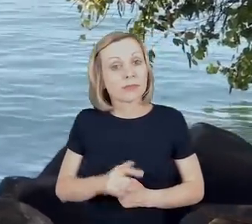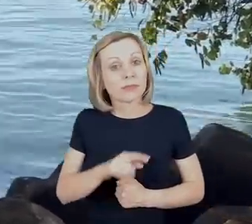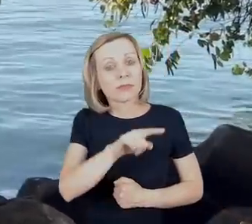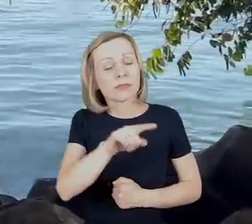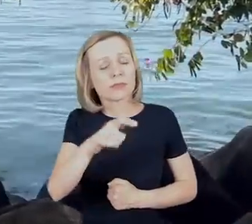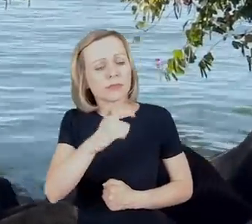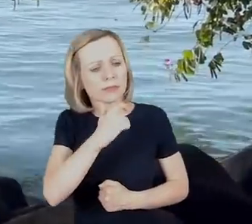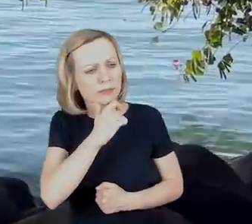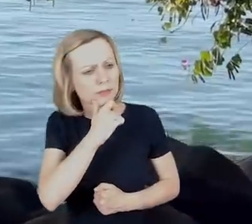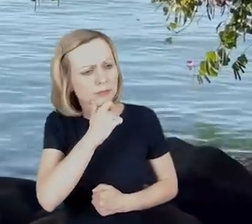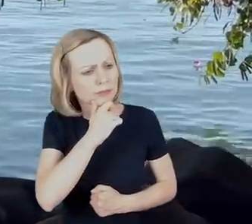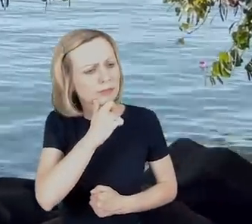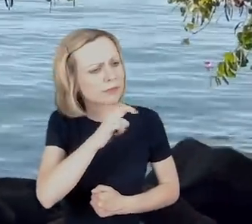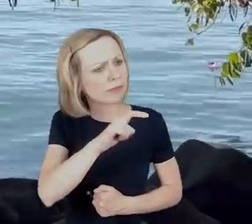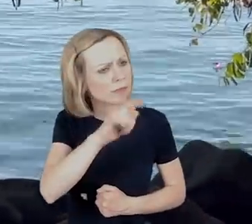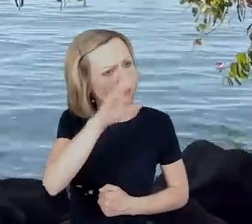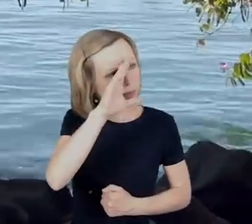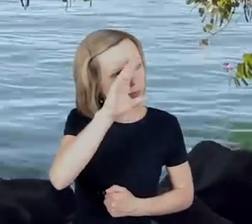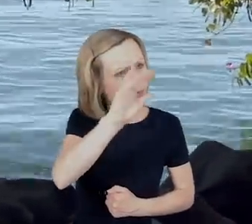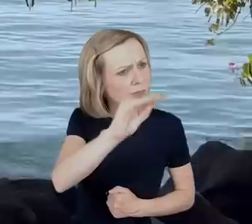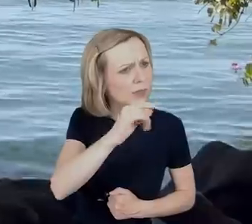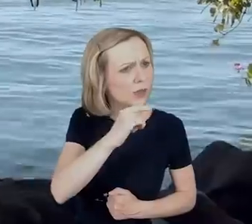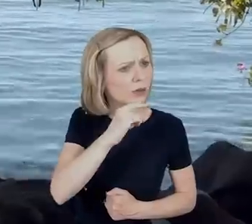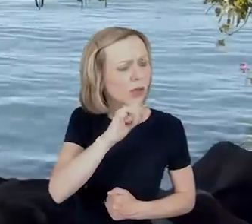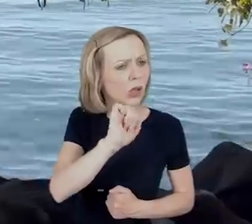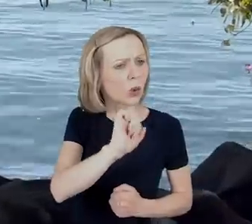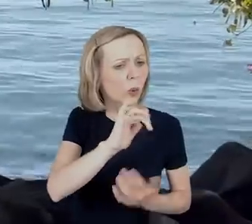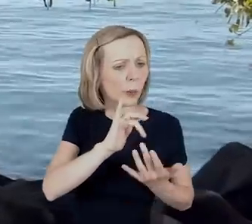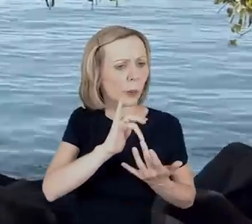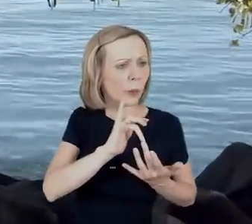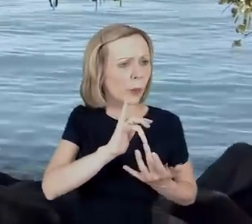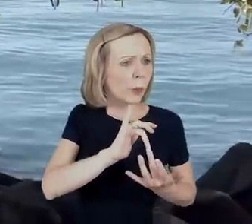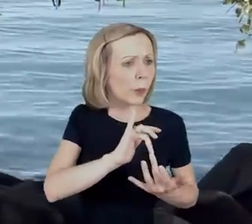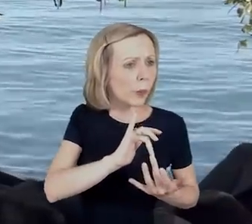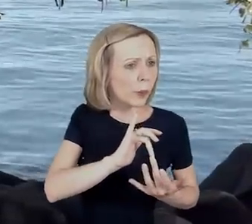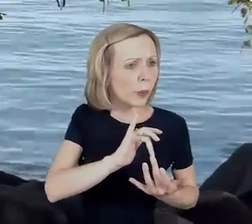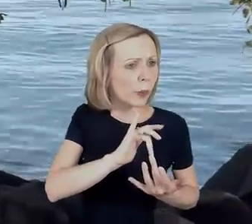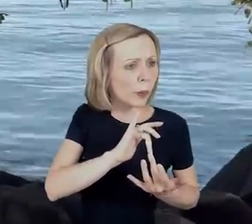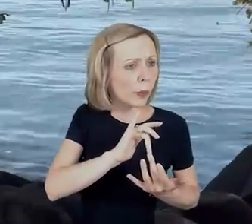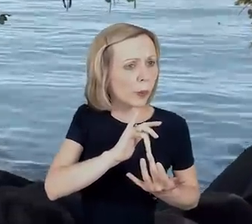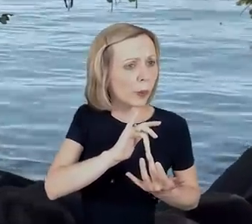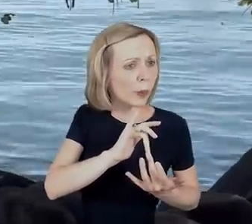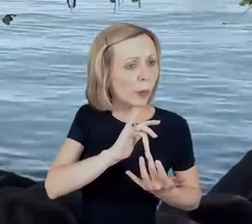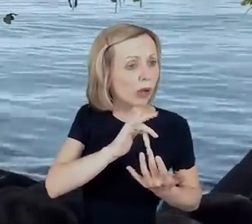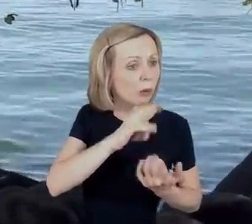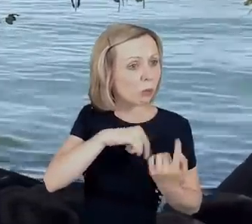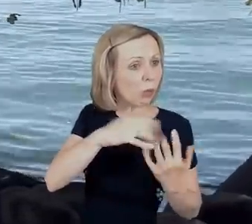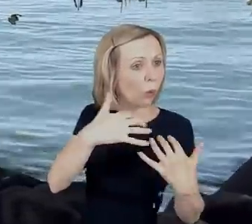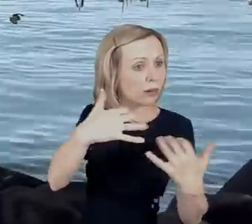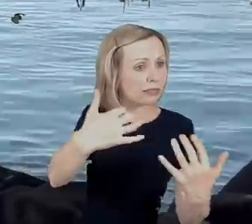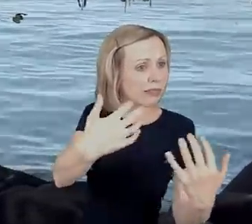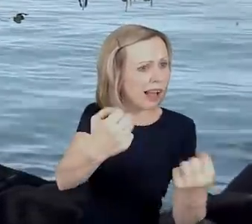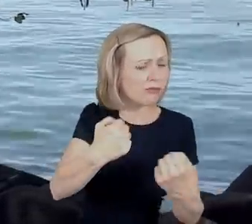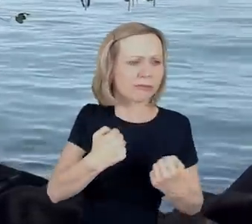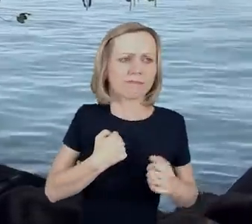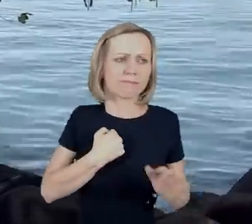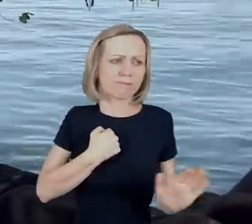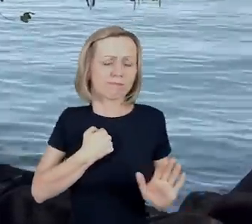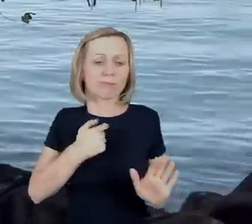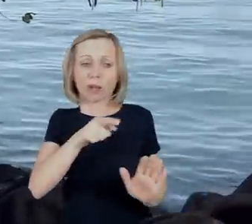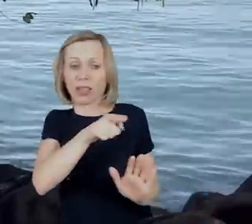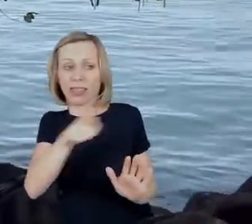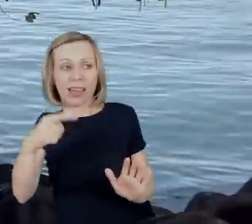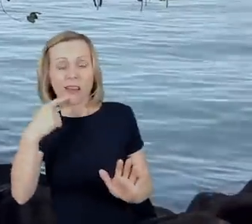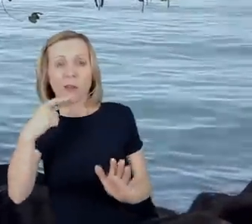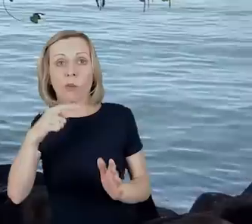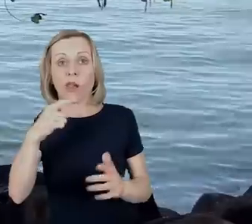Beware of practicing your piety before others in order to be seen by them, for they have no reward from your Father in